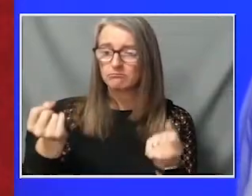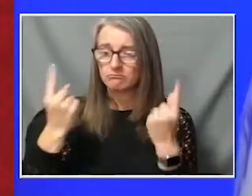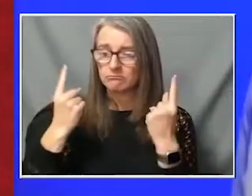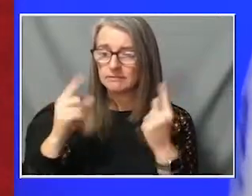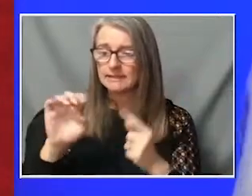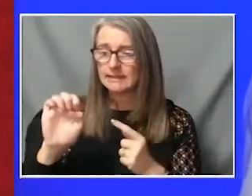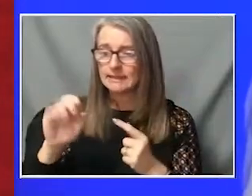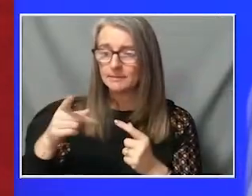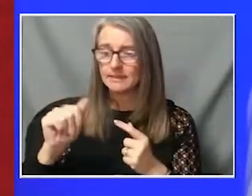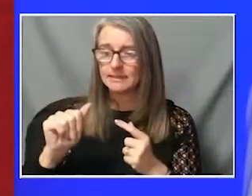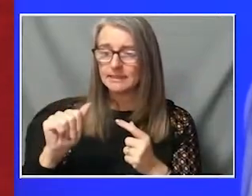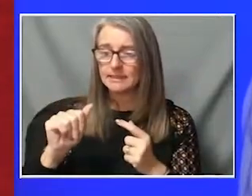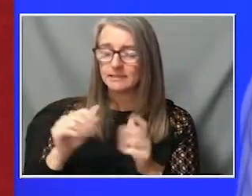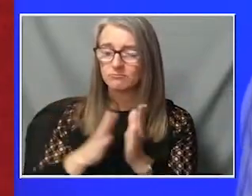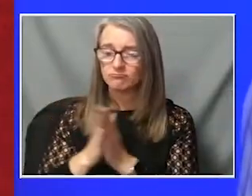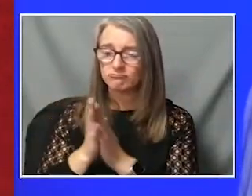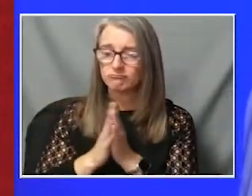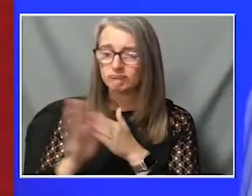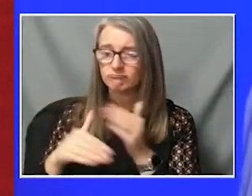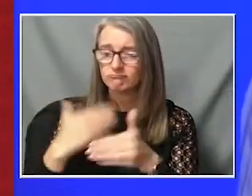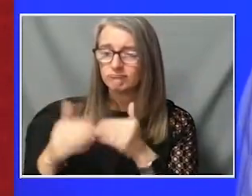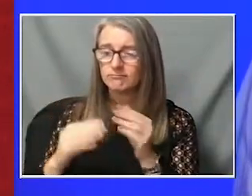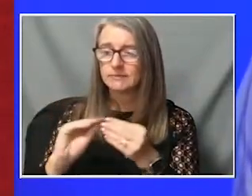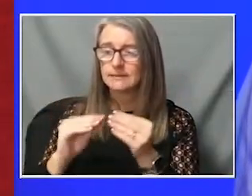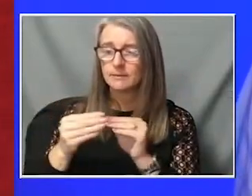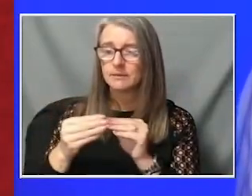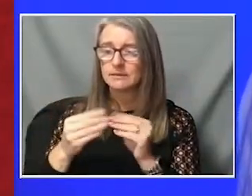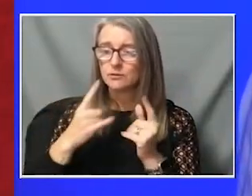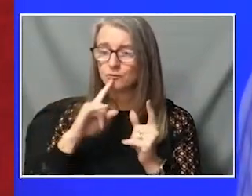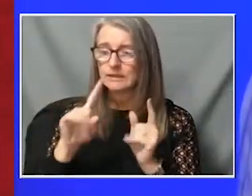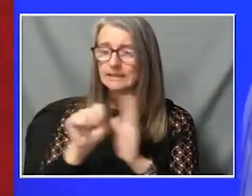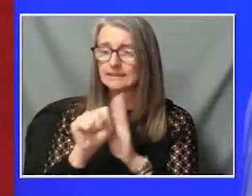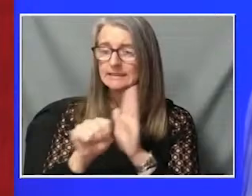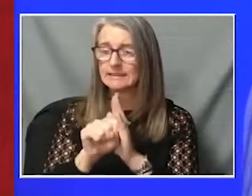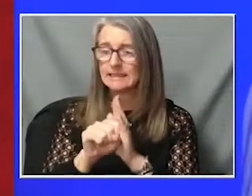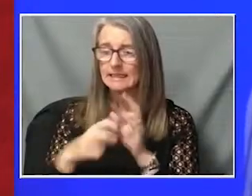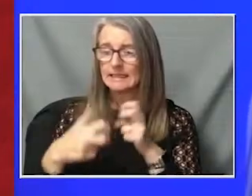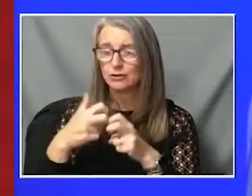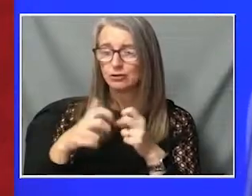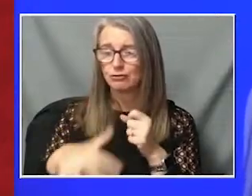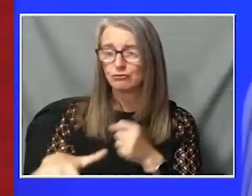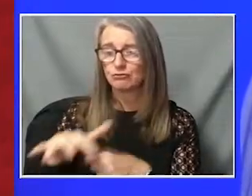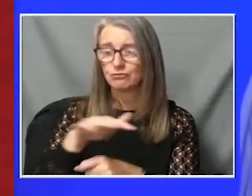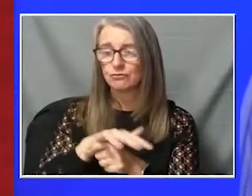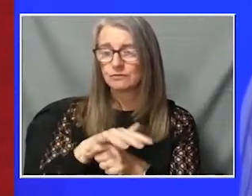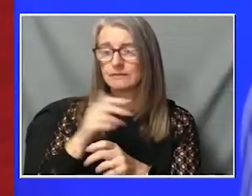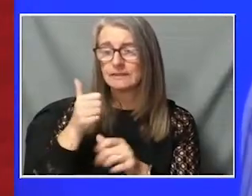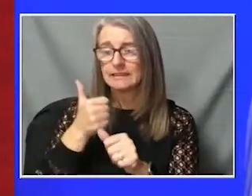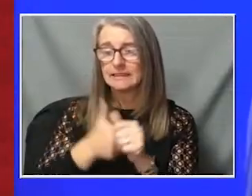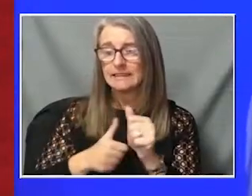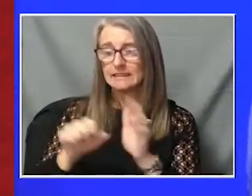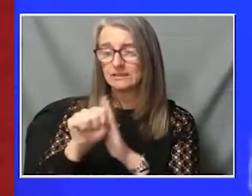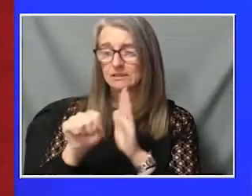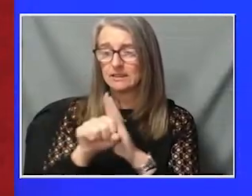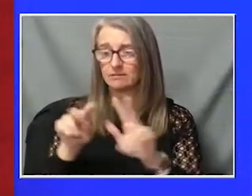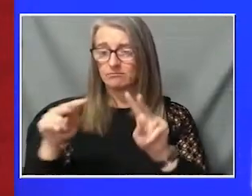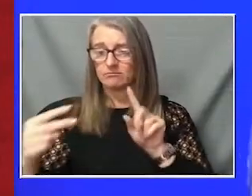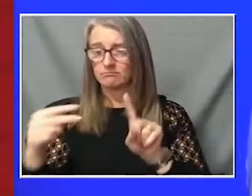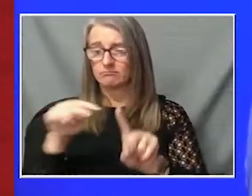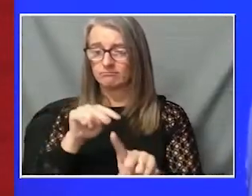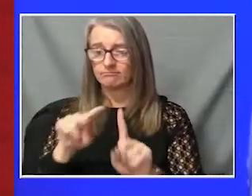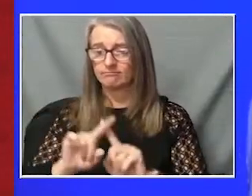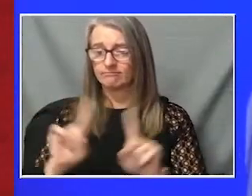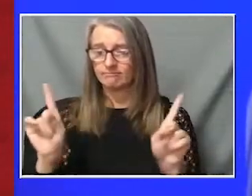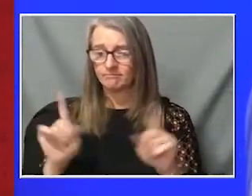EPA drives the numbers, but in reality, it's a state issue, and each state looks at it differently. As Brian and I were talking